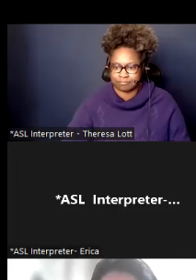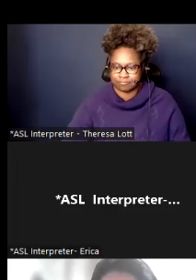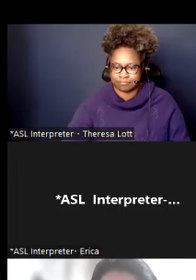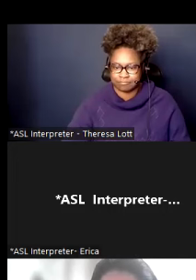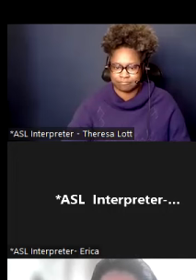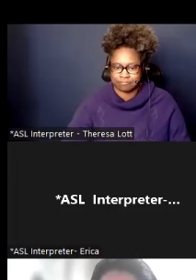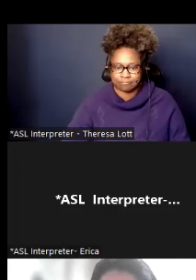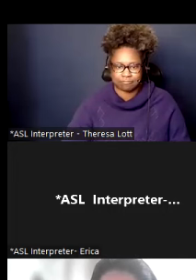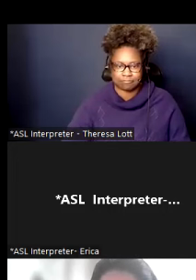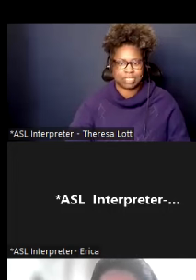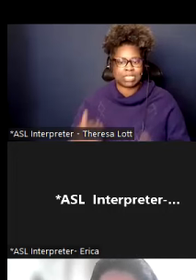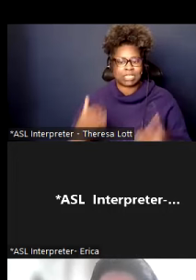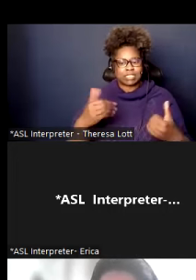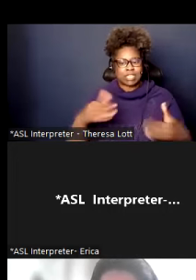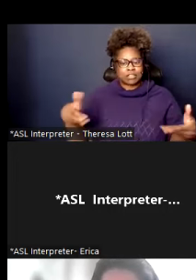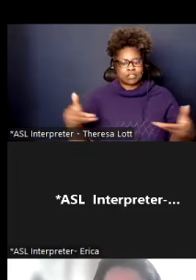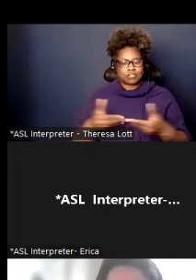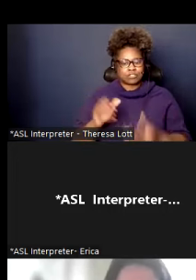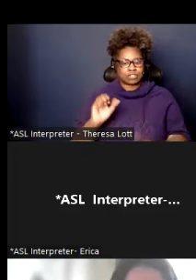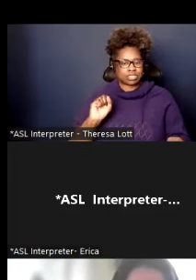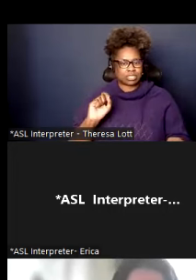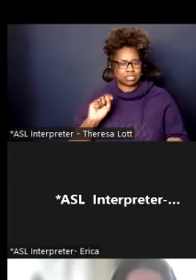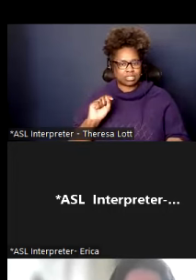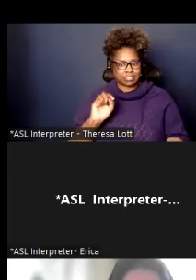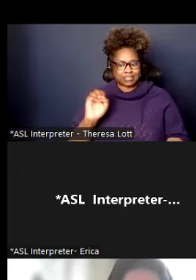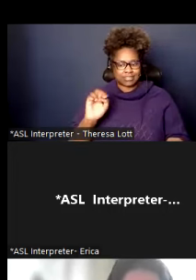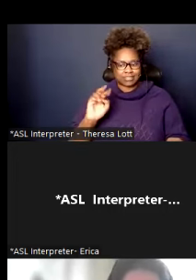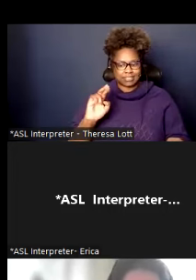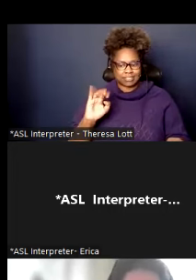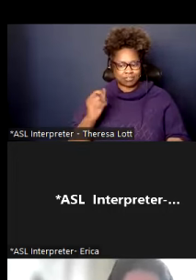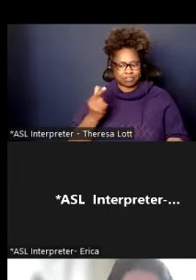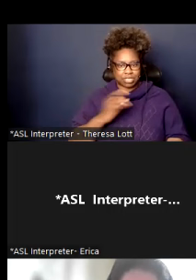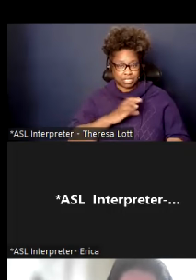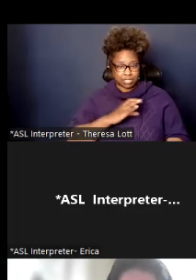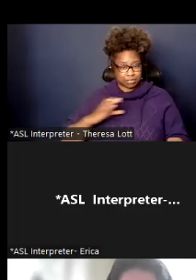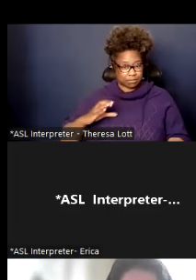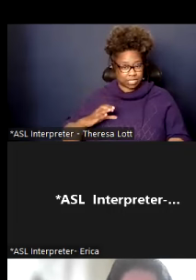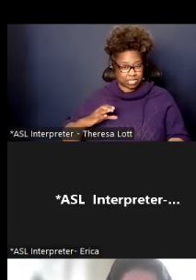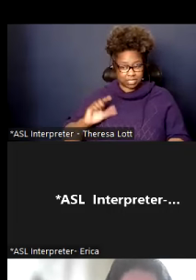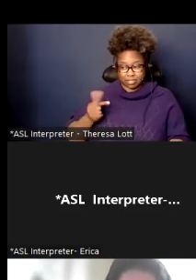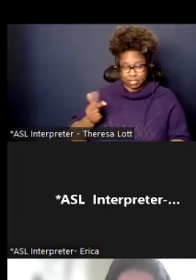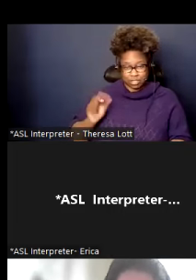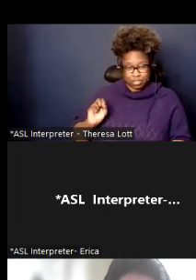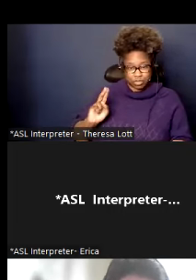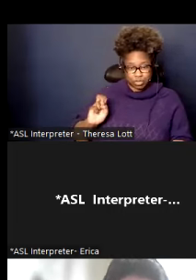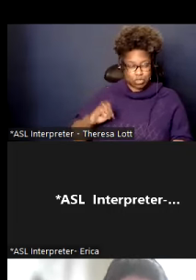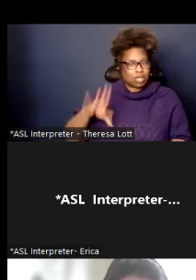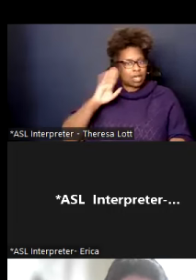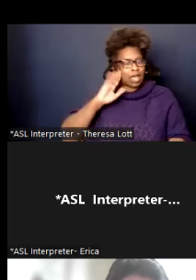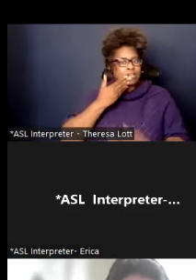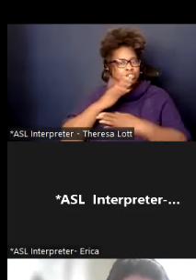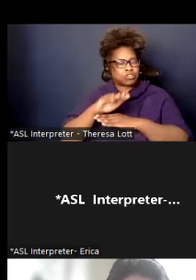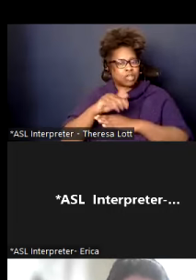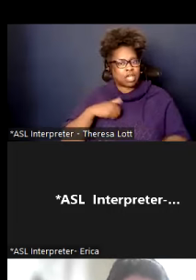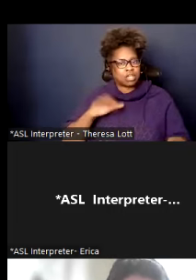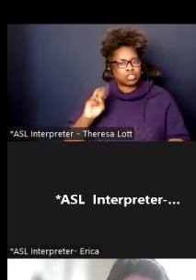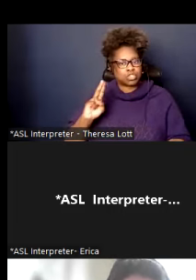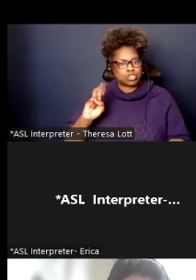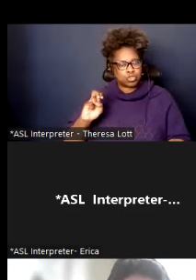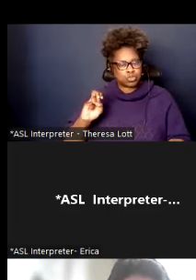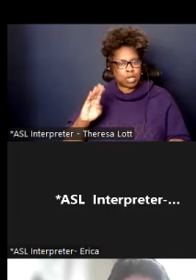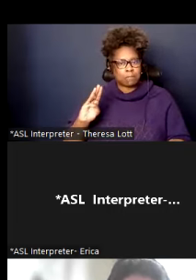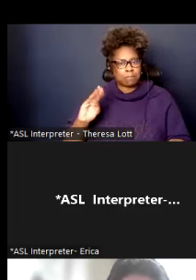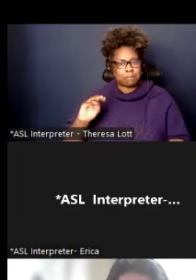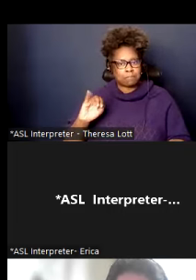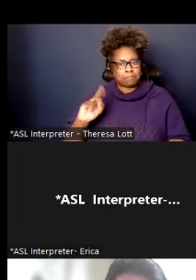start with Sue from Bayonne. Hi, good afternoon. I'm Sue Mack from the city of Bayonne, and